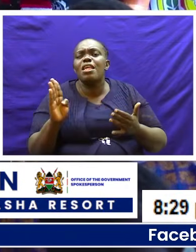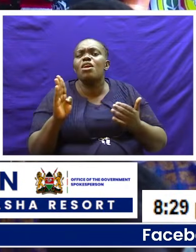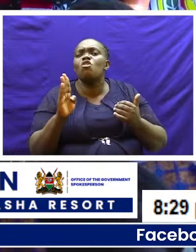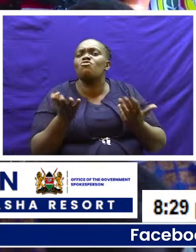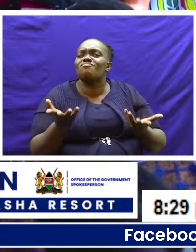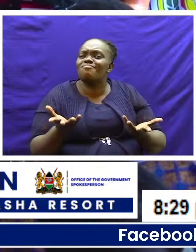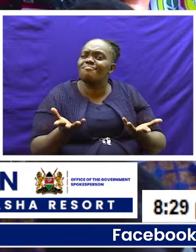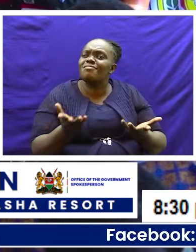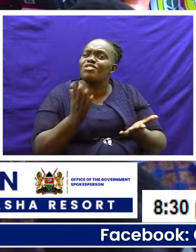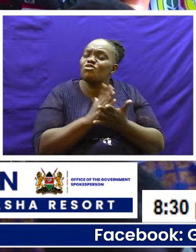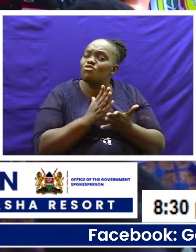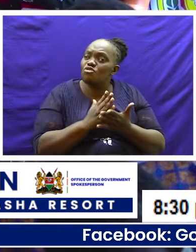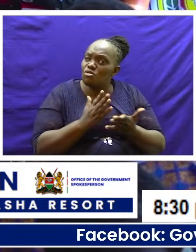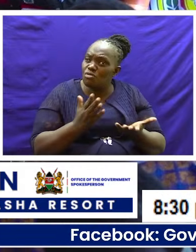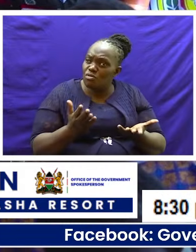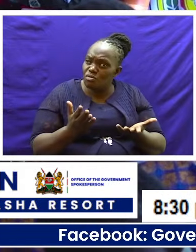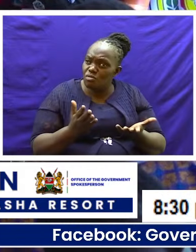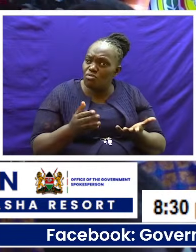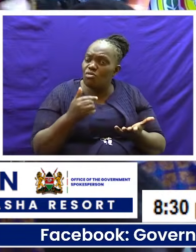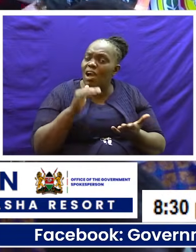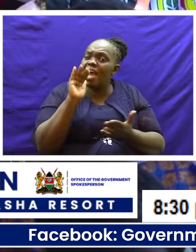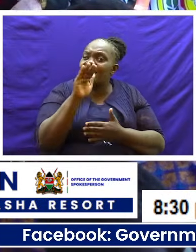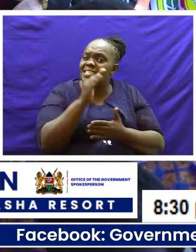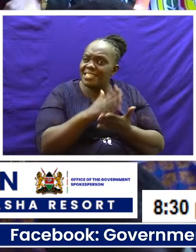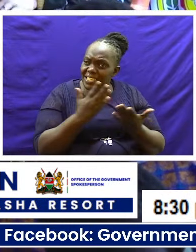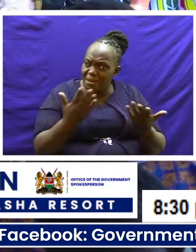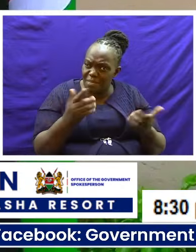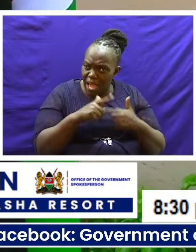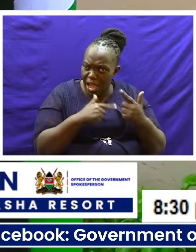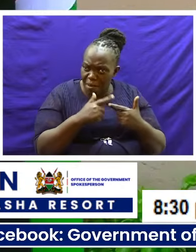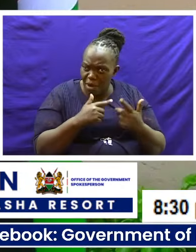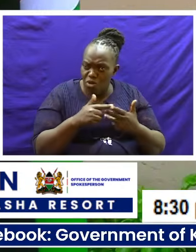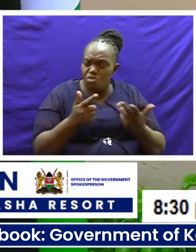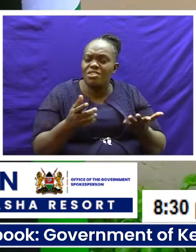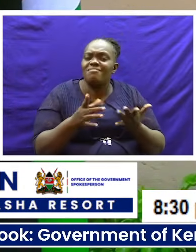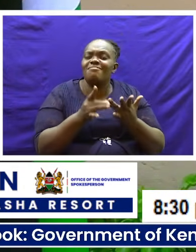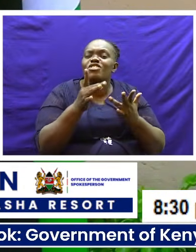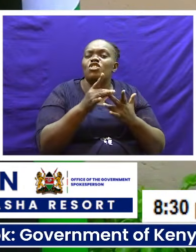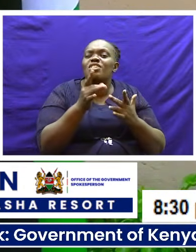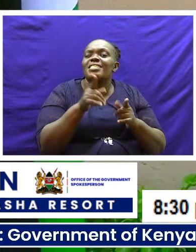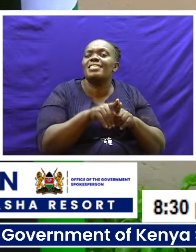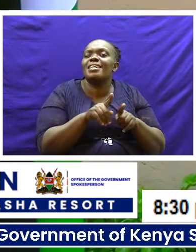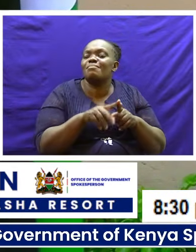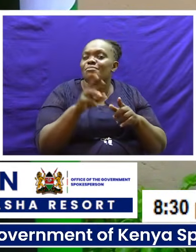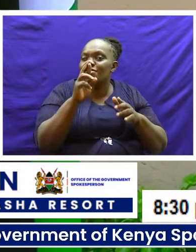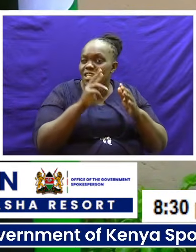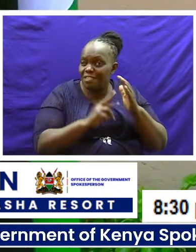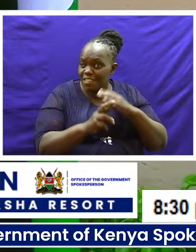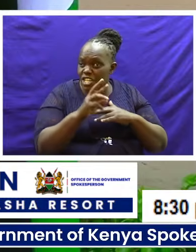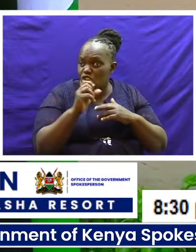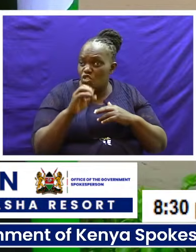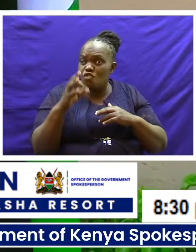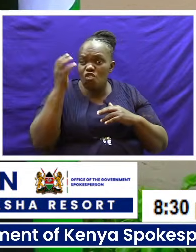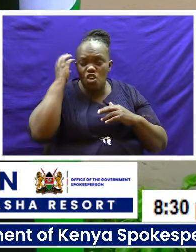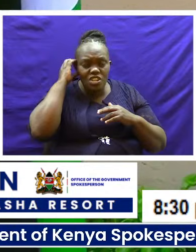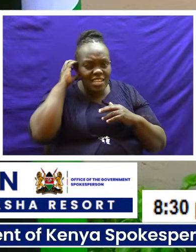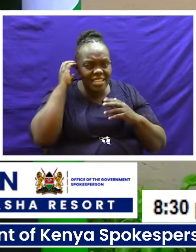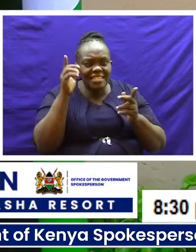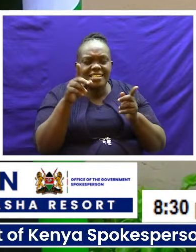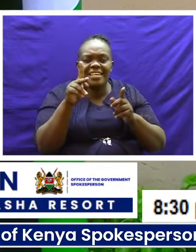Now, exactly. You asked something about the pathways. Yes, and also revision of courses. Revision of